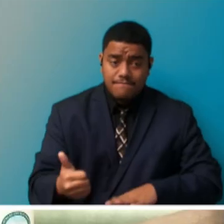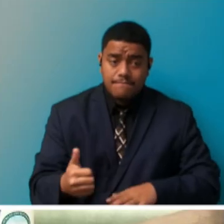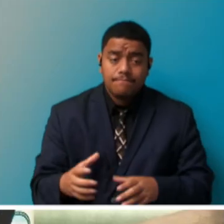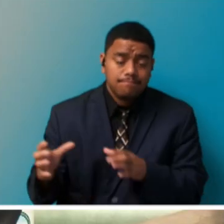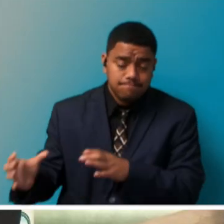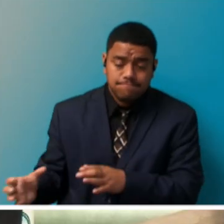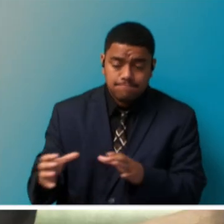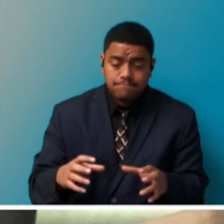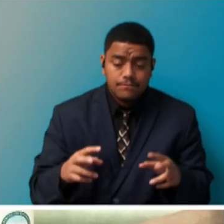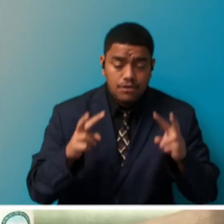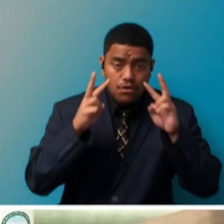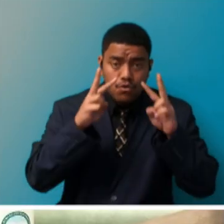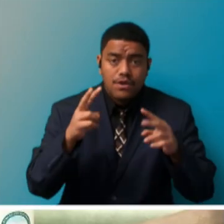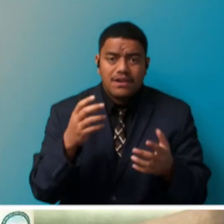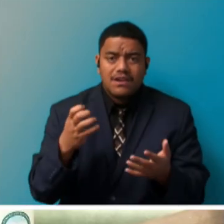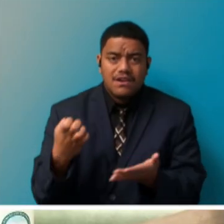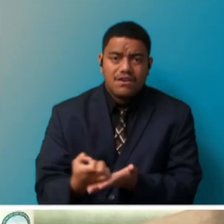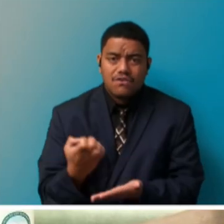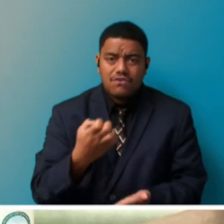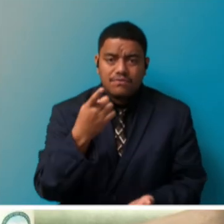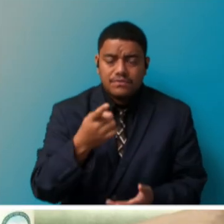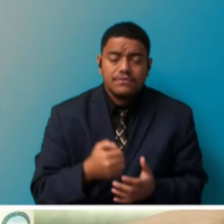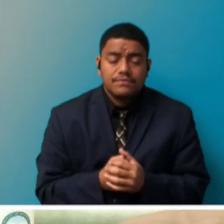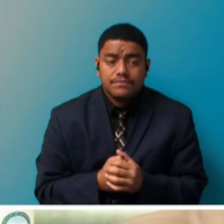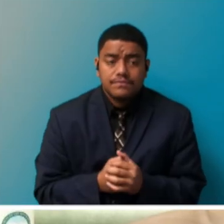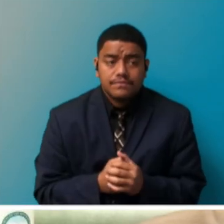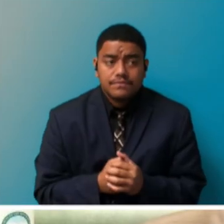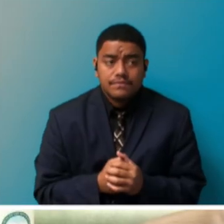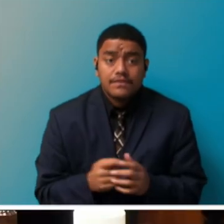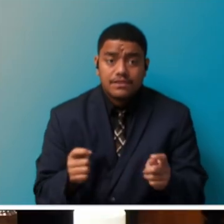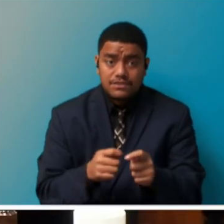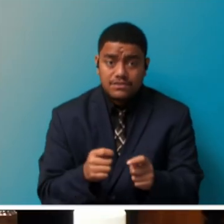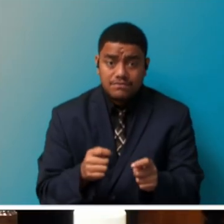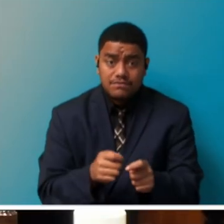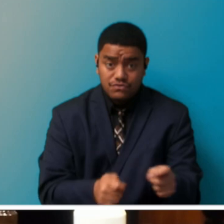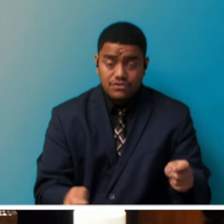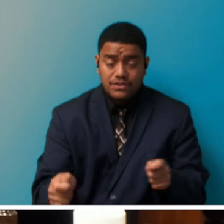at economic diversification and certainly trade diversification